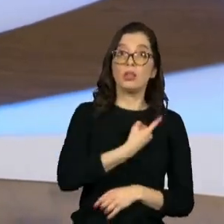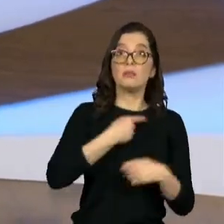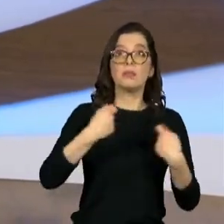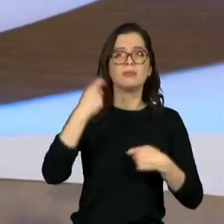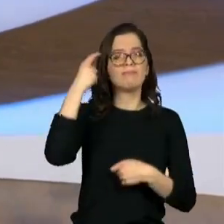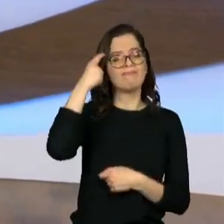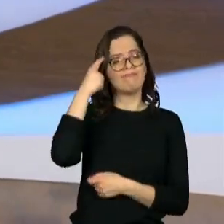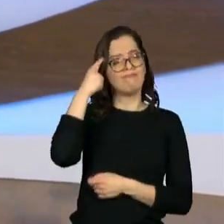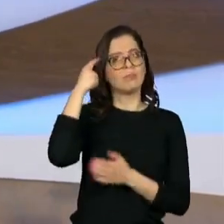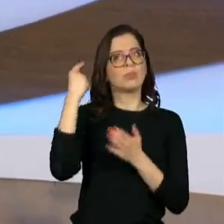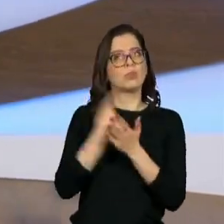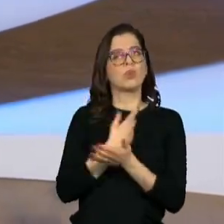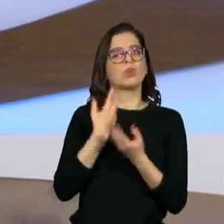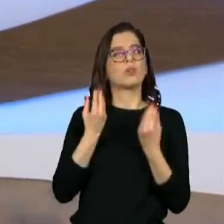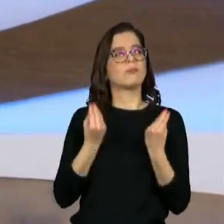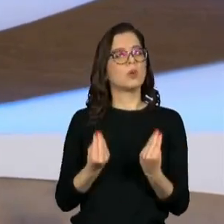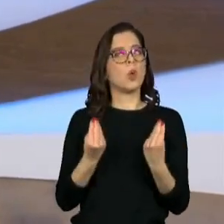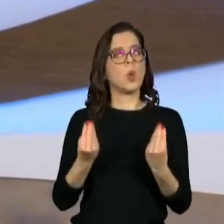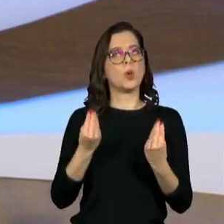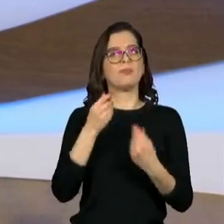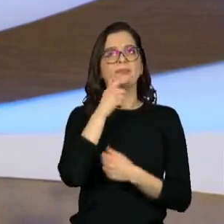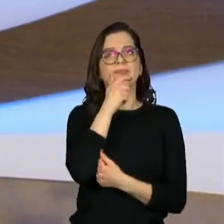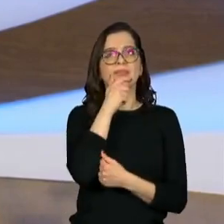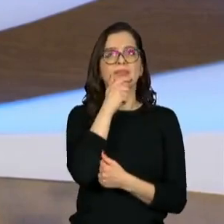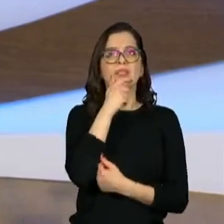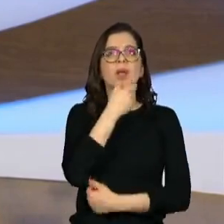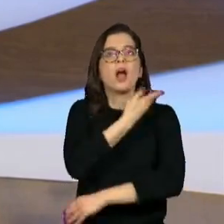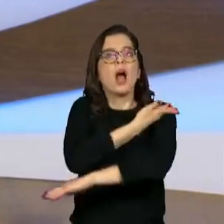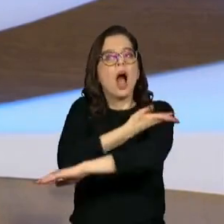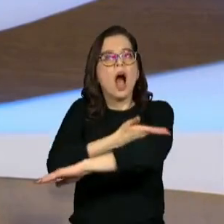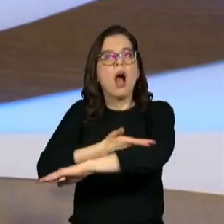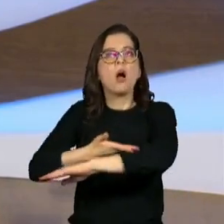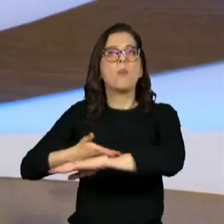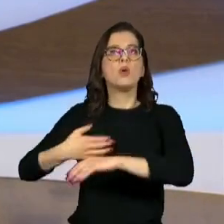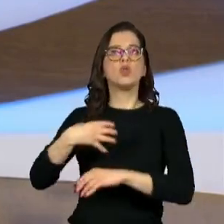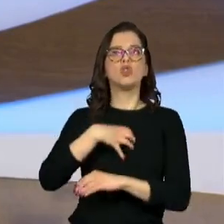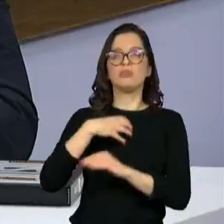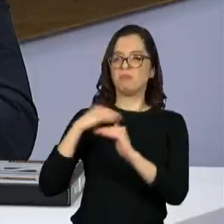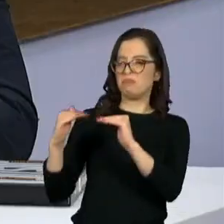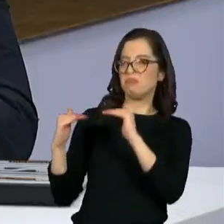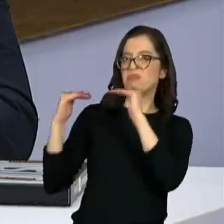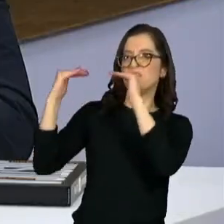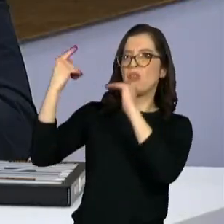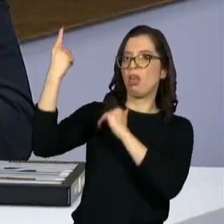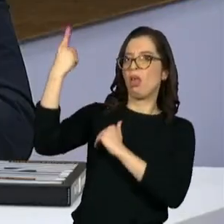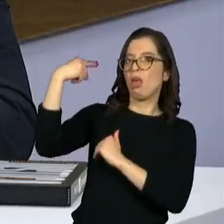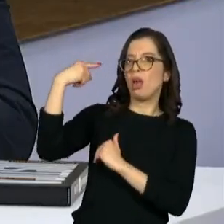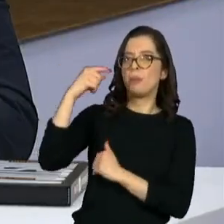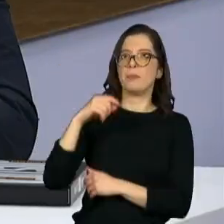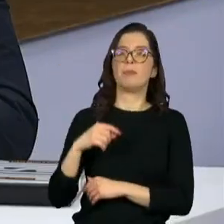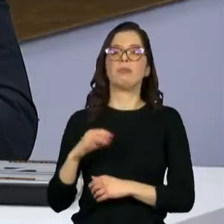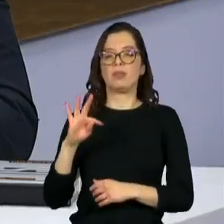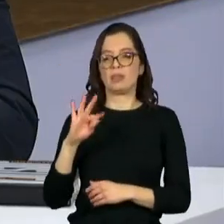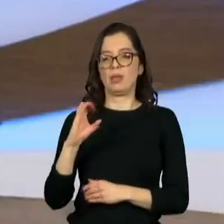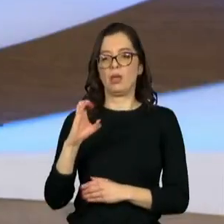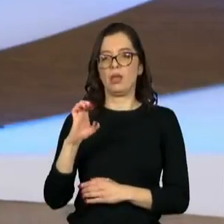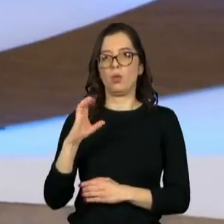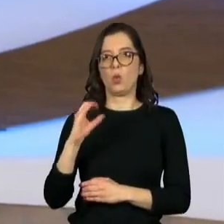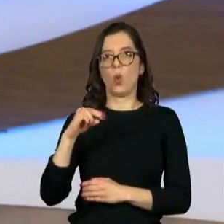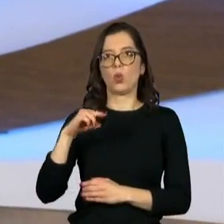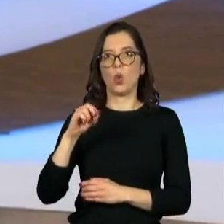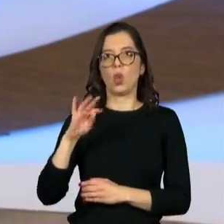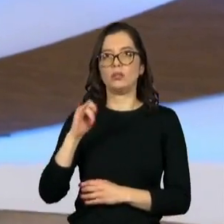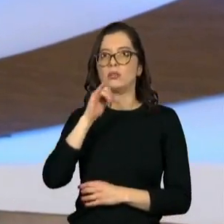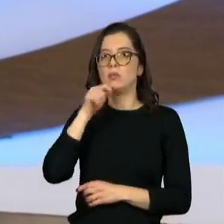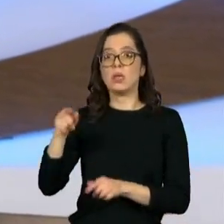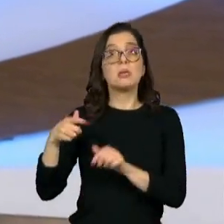think, question and even abandon is the habit, the technocratic habit of saying,